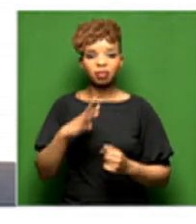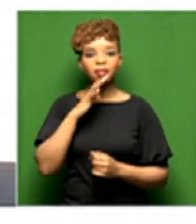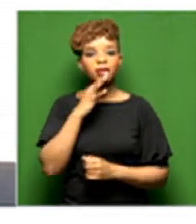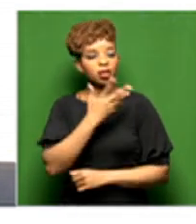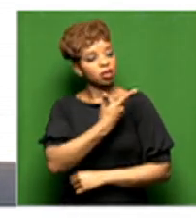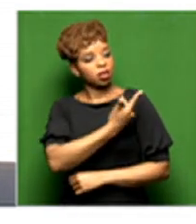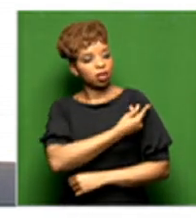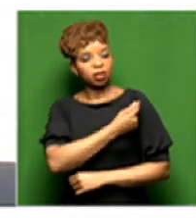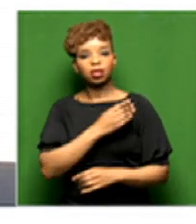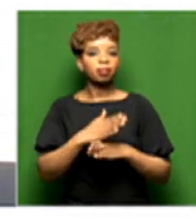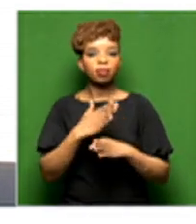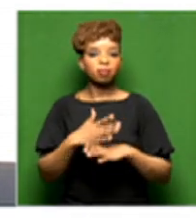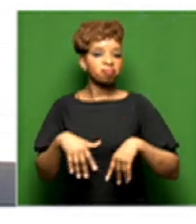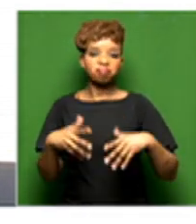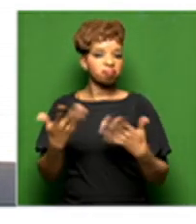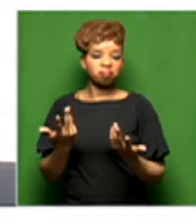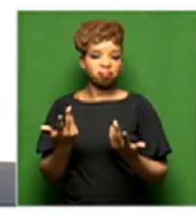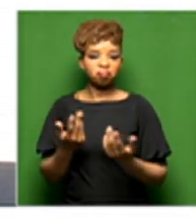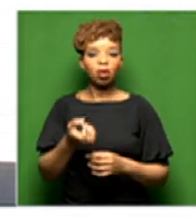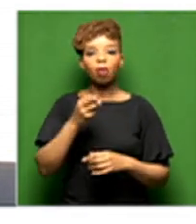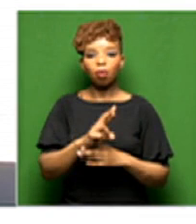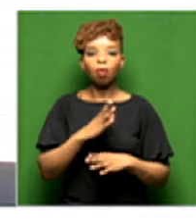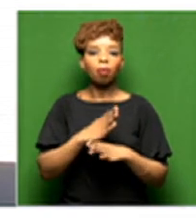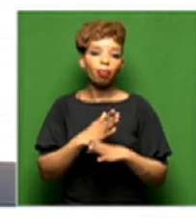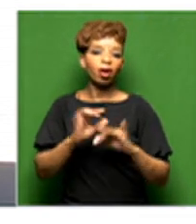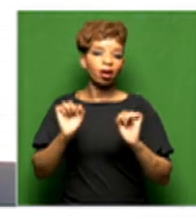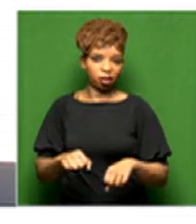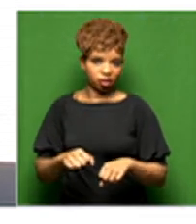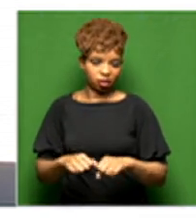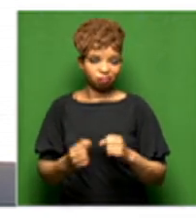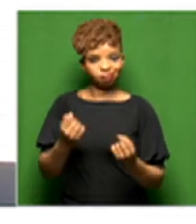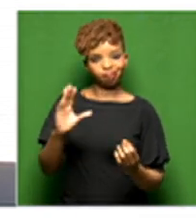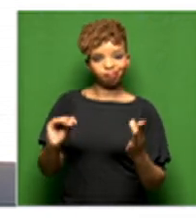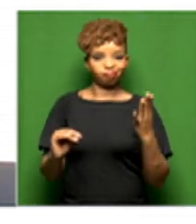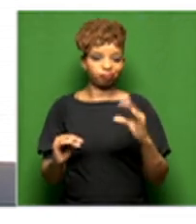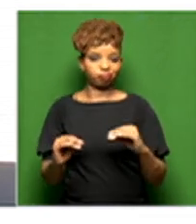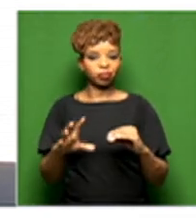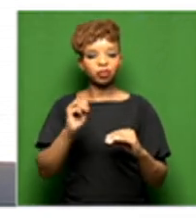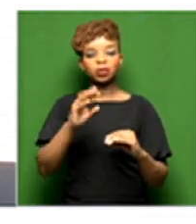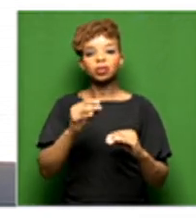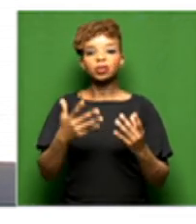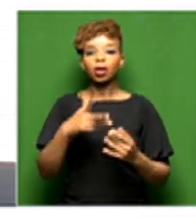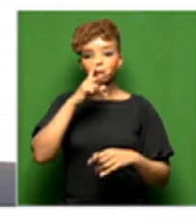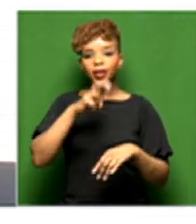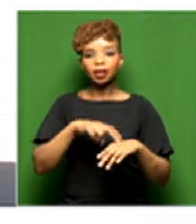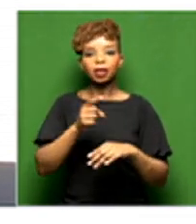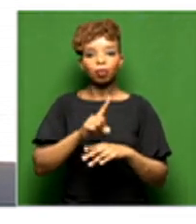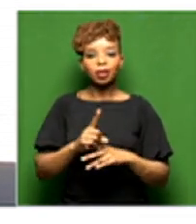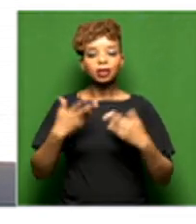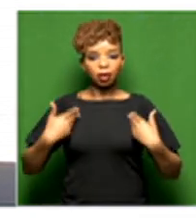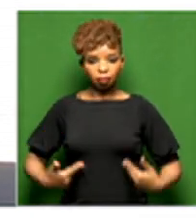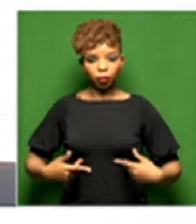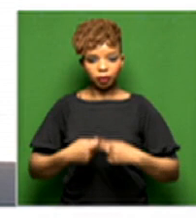means it's probably not going to work or work optimally. So we need to be addressing our immune systems and